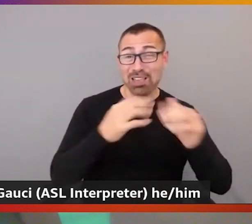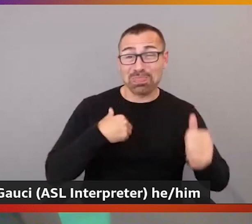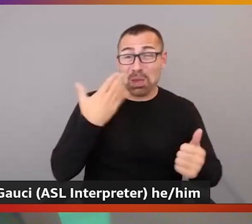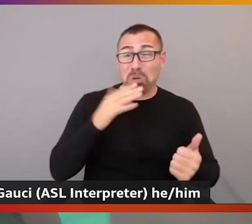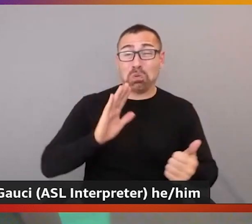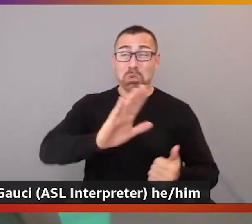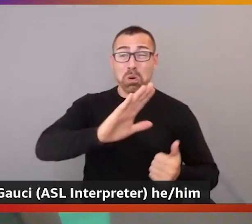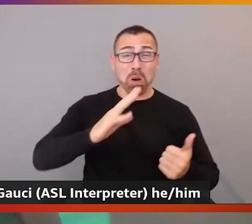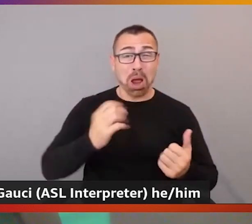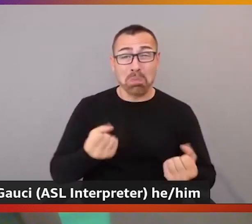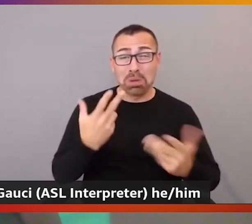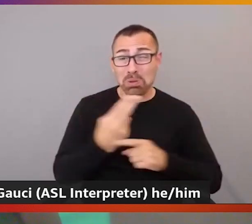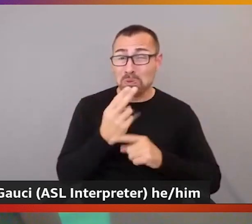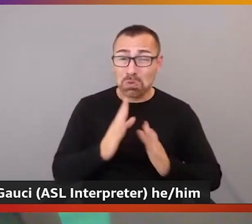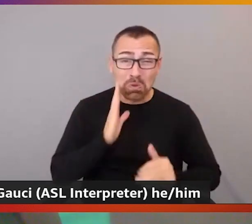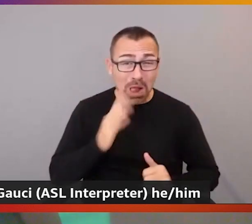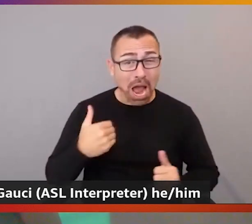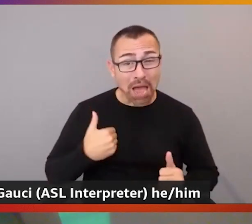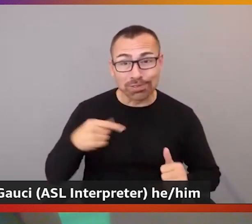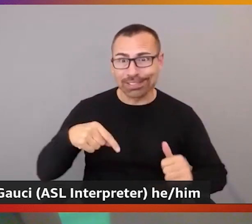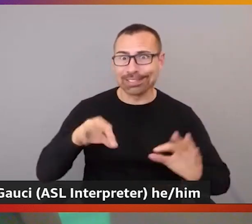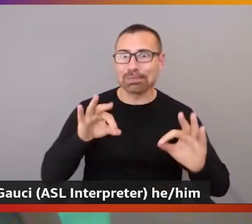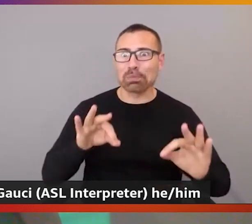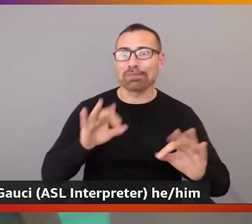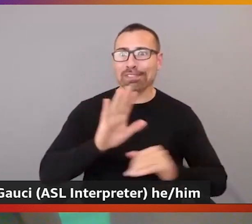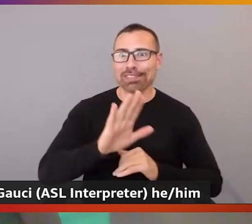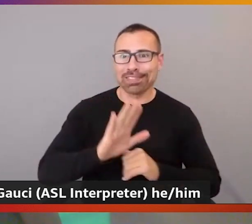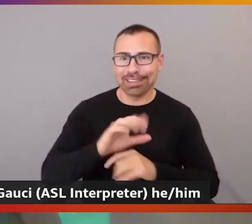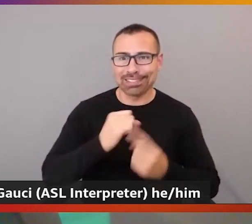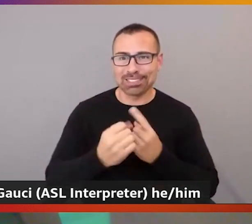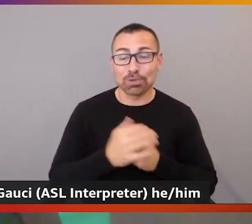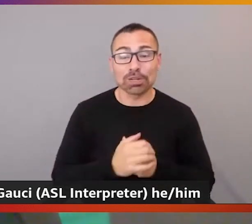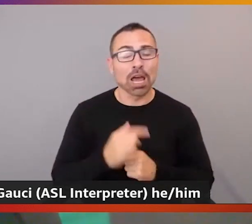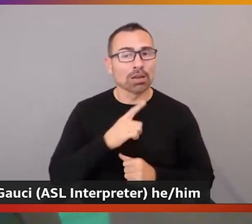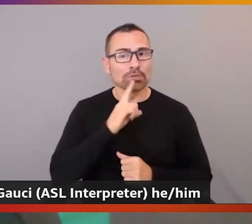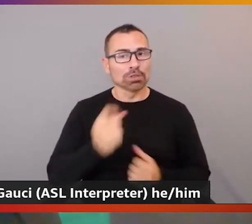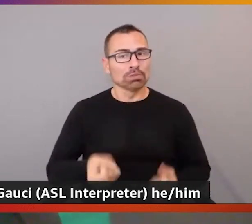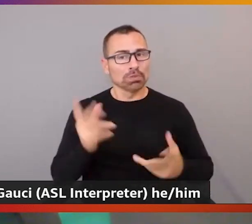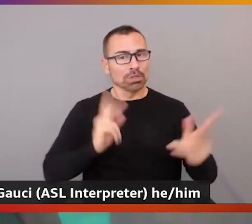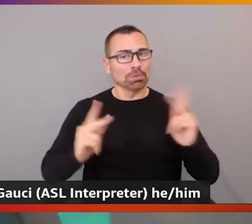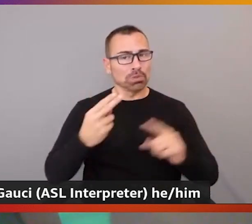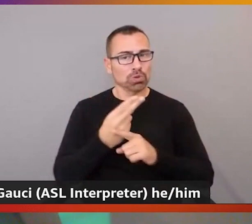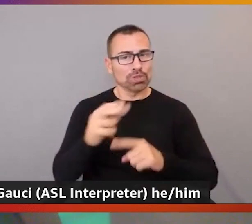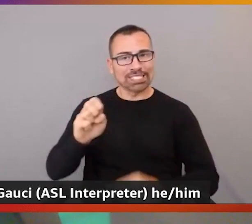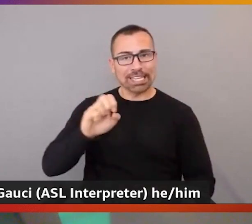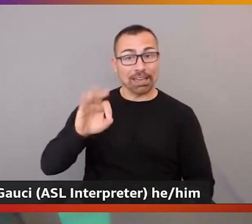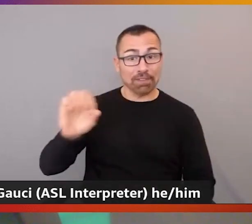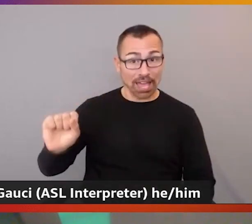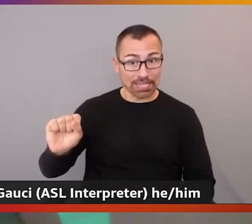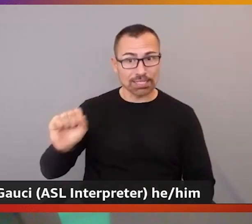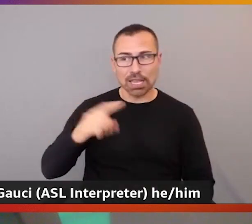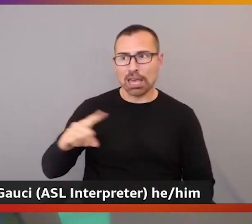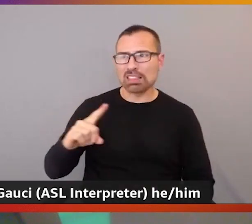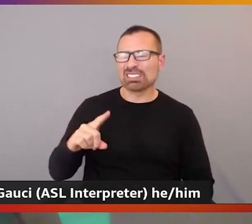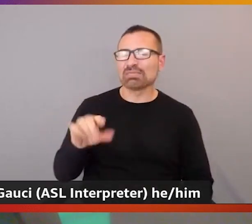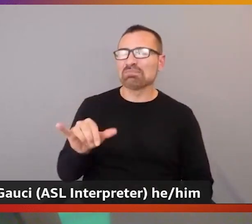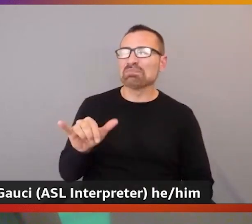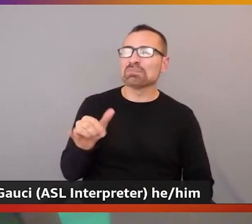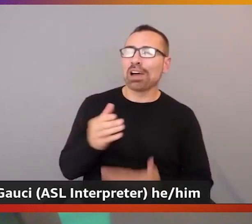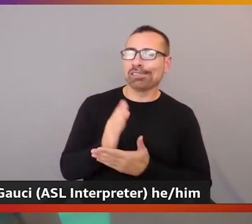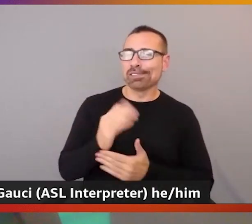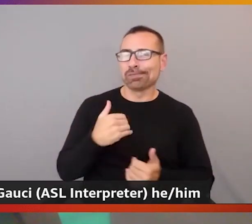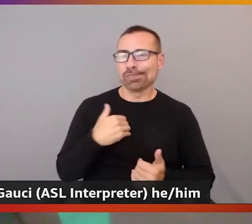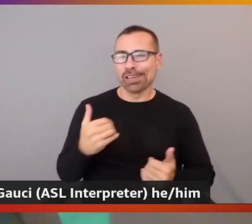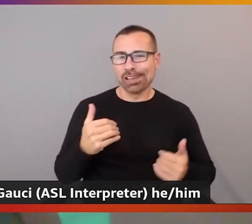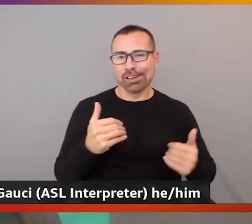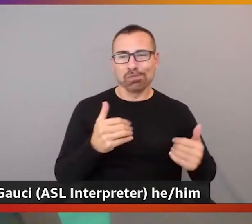that use case. And I'm sure there's a lot of people who maybe have used or using EFS. And so they're like, all right, we've got provision throughput,